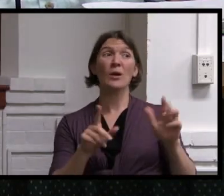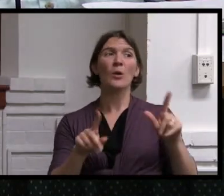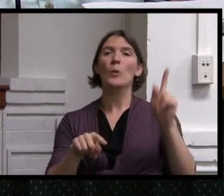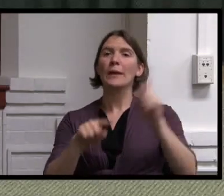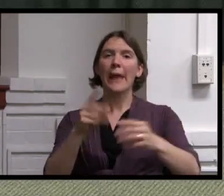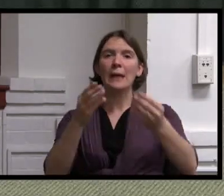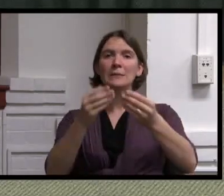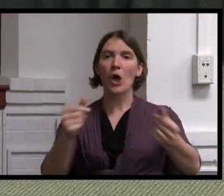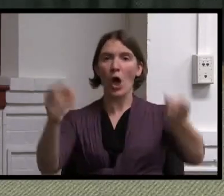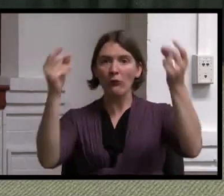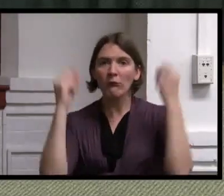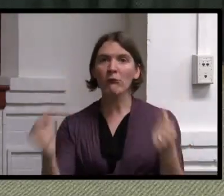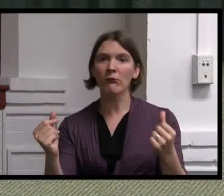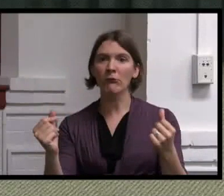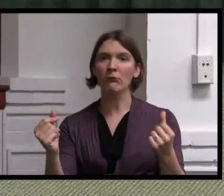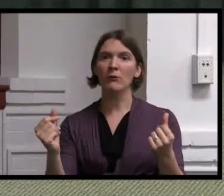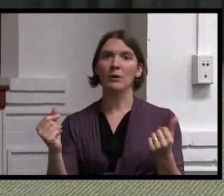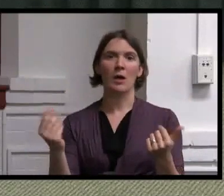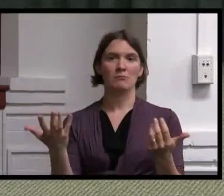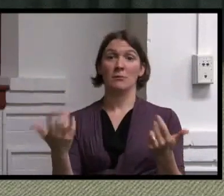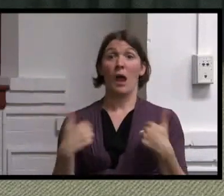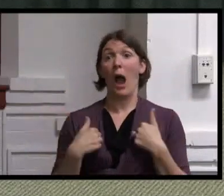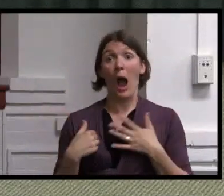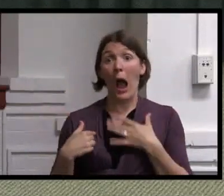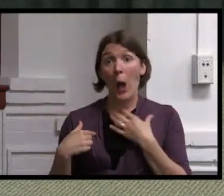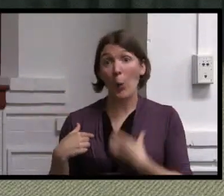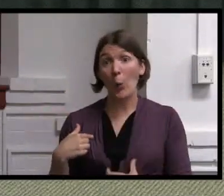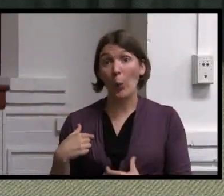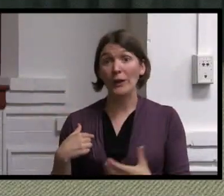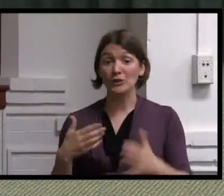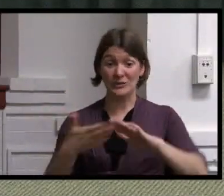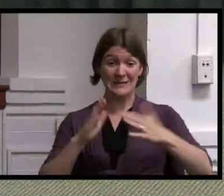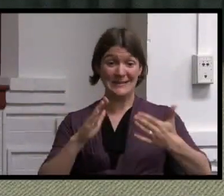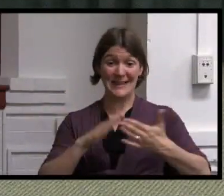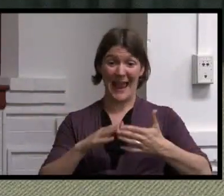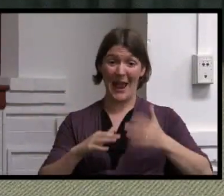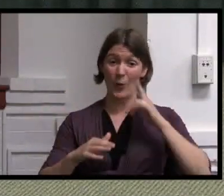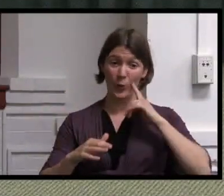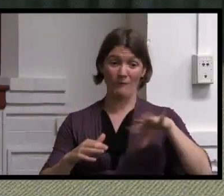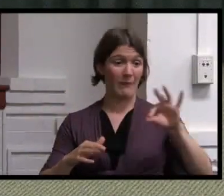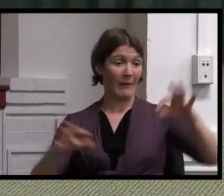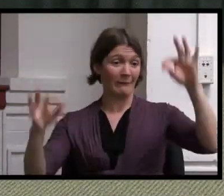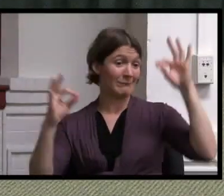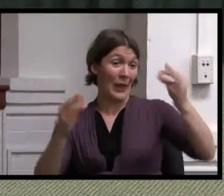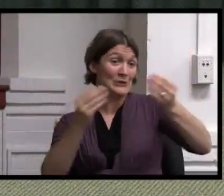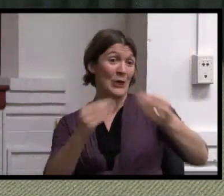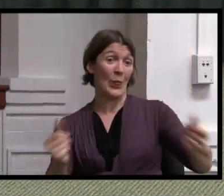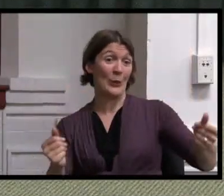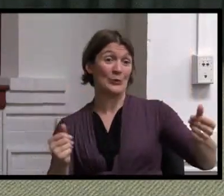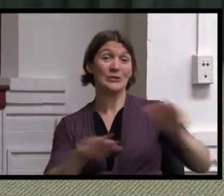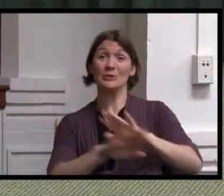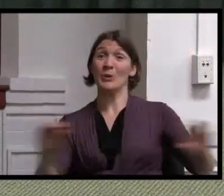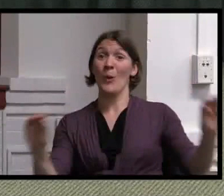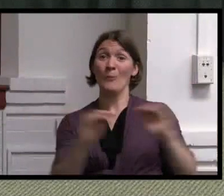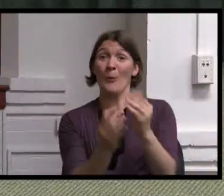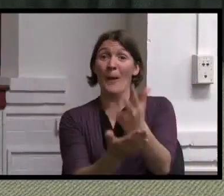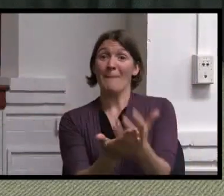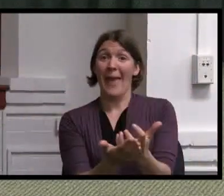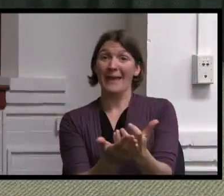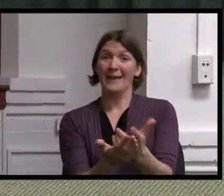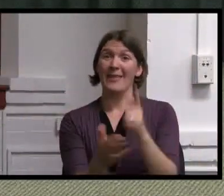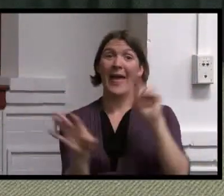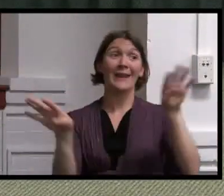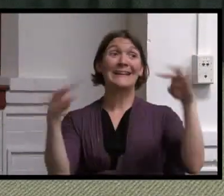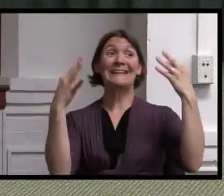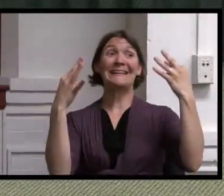to solve the problem. I mean, I would love to have the town of Brattleboro figure out the solution to this problem, because we'd be the model